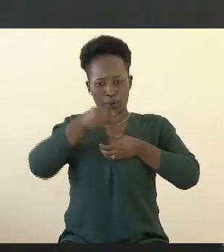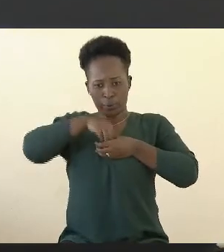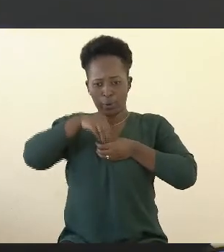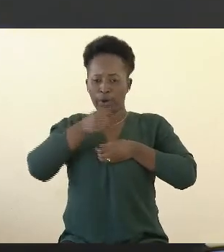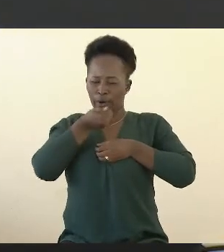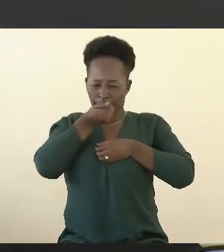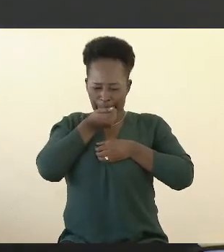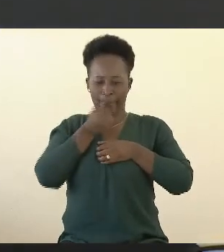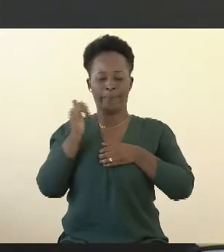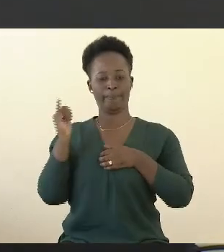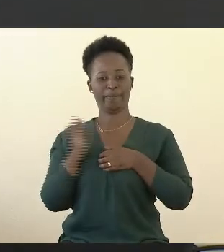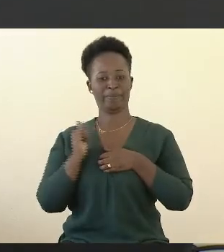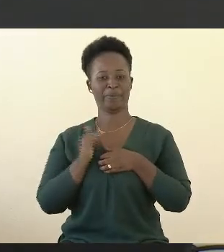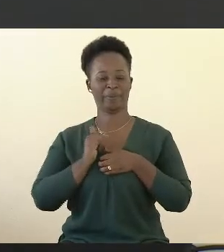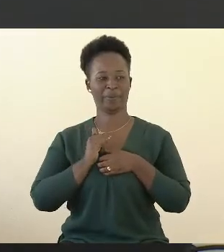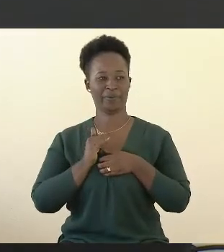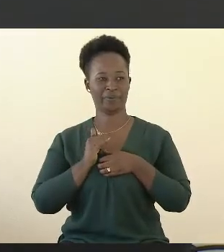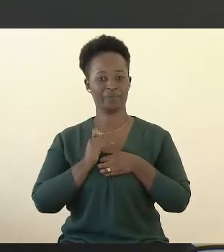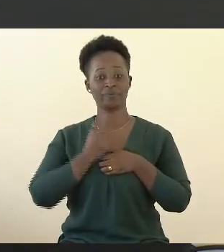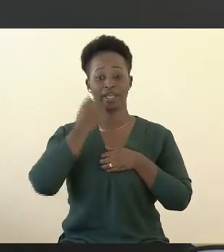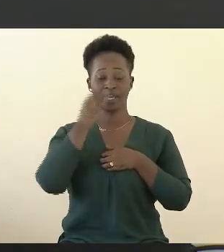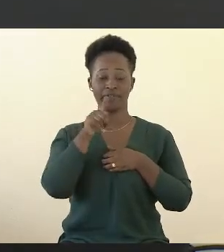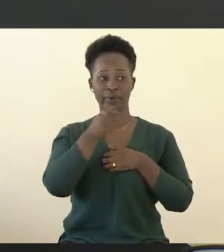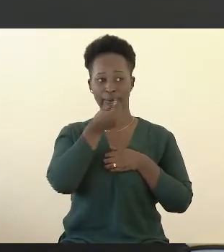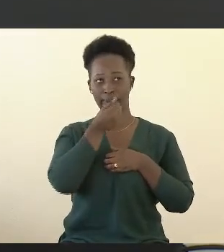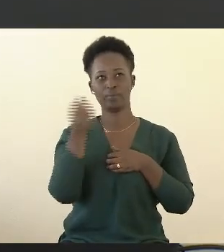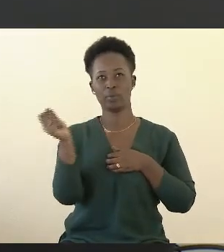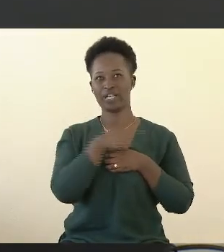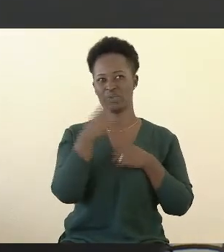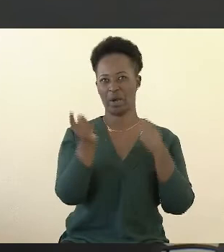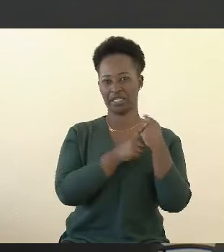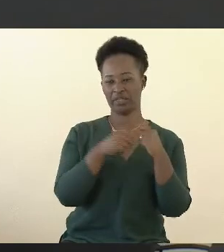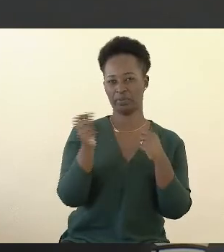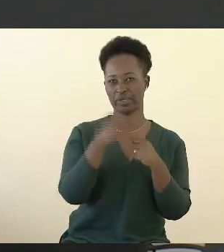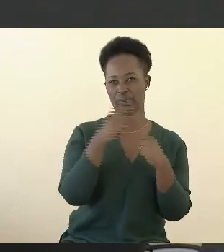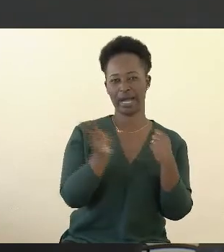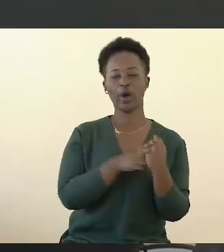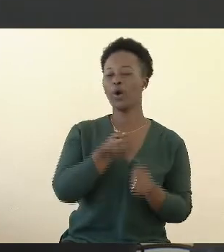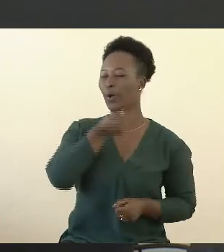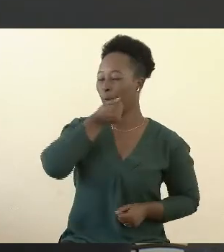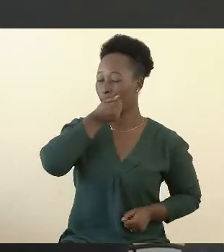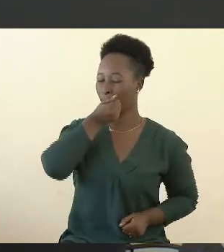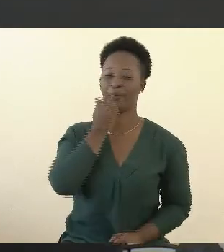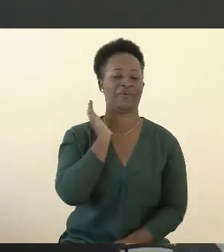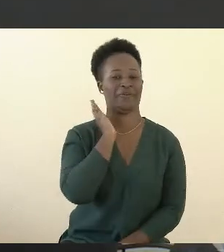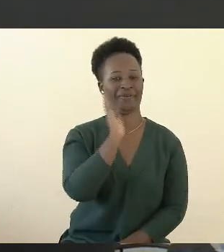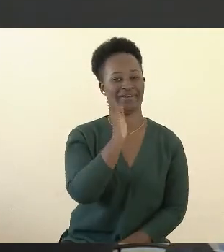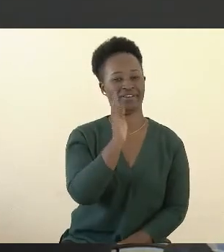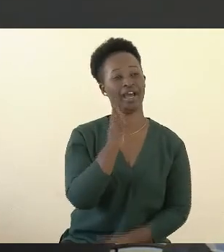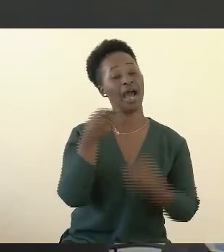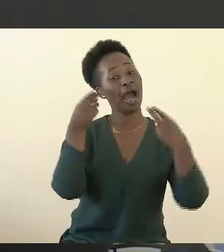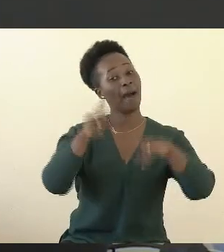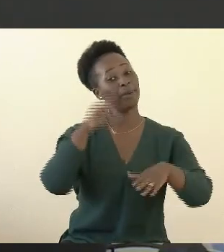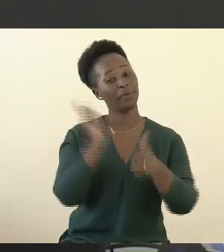It is too hot. Maybe we are now in June. We are going to July. It will be too hot. What happens? You do